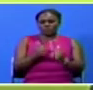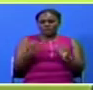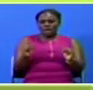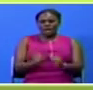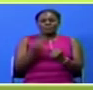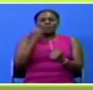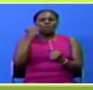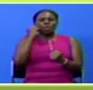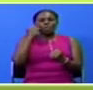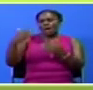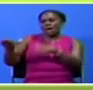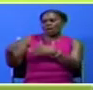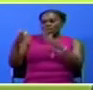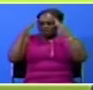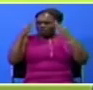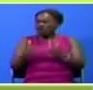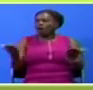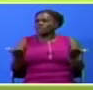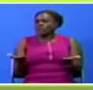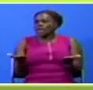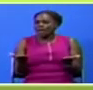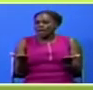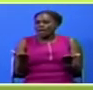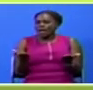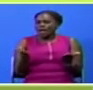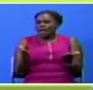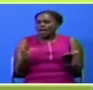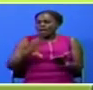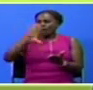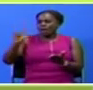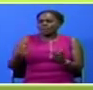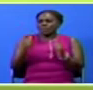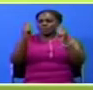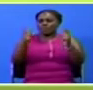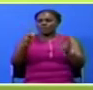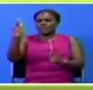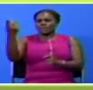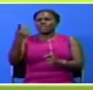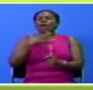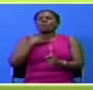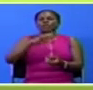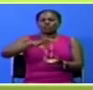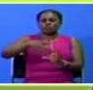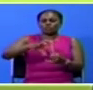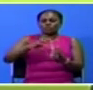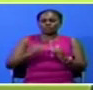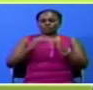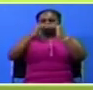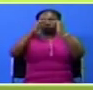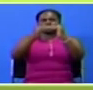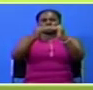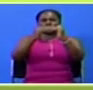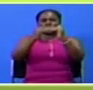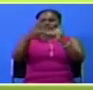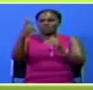home and away. Focus, however, remains the Africa Cup next year, where Kenya hopes to gain an automatic qualification to the